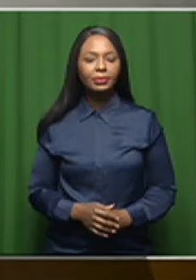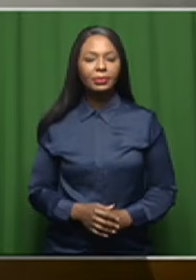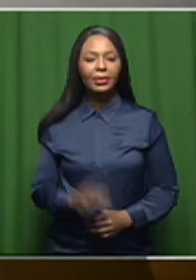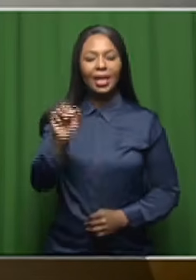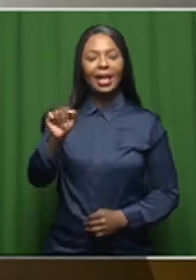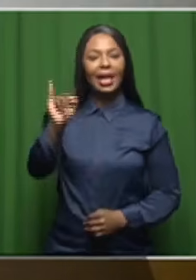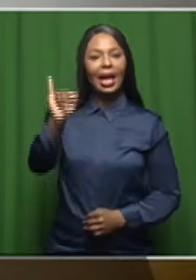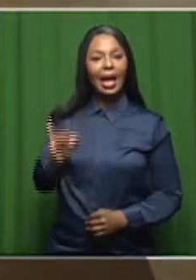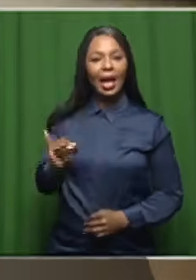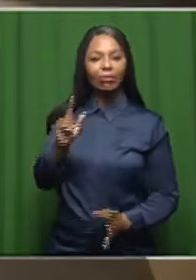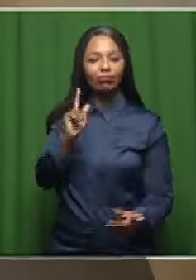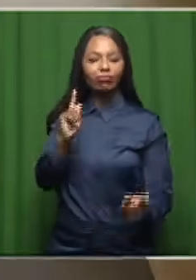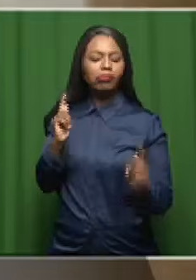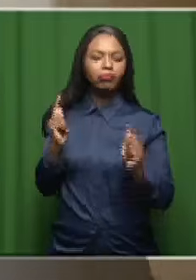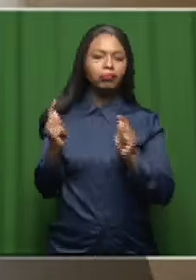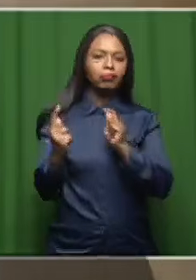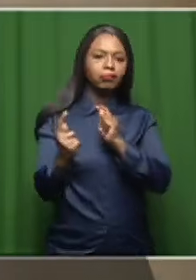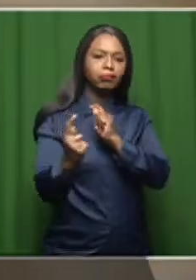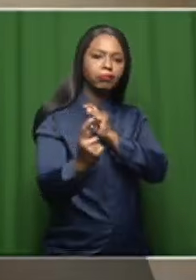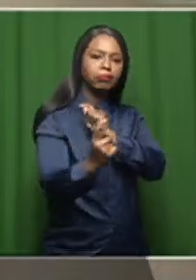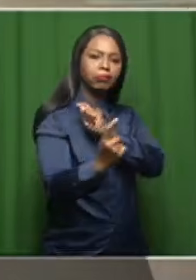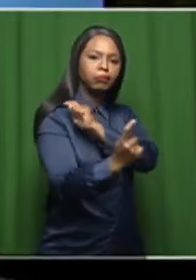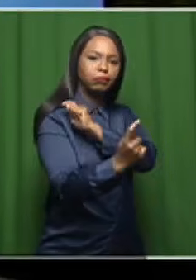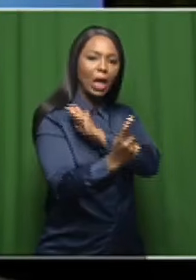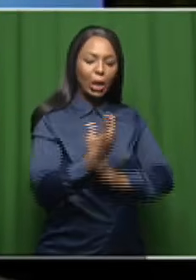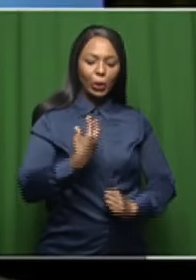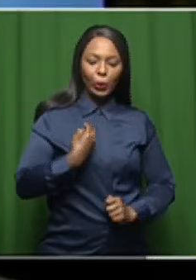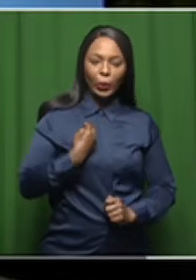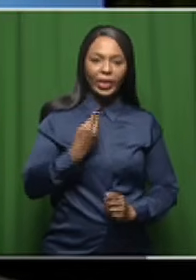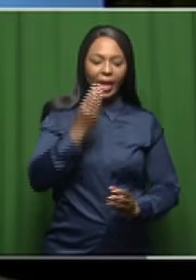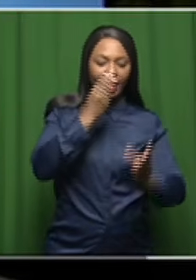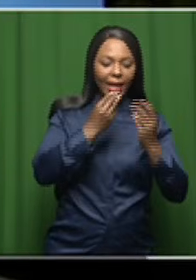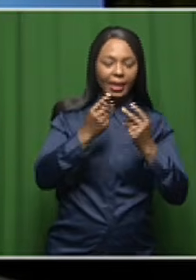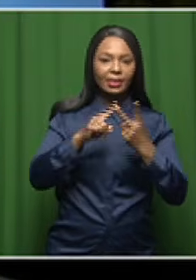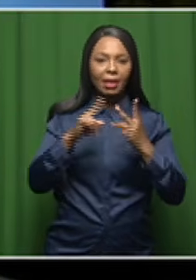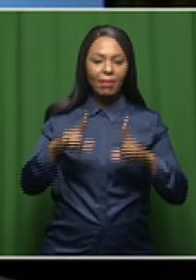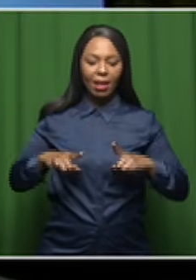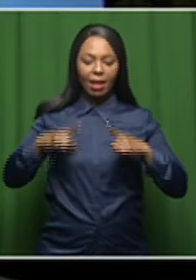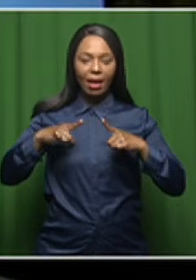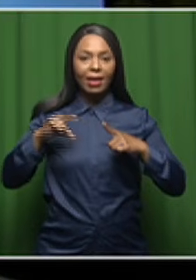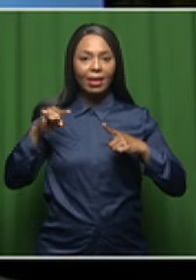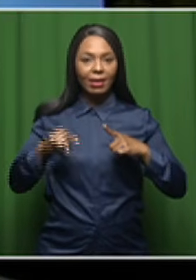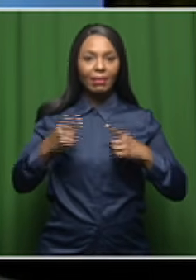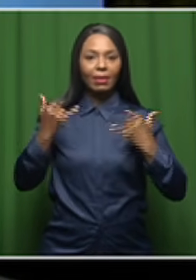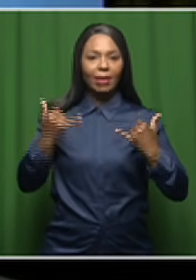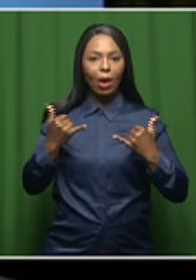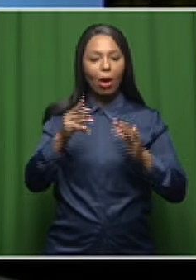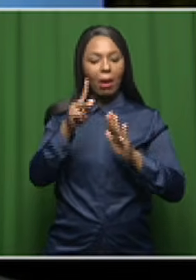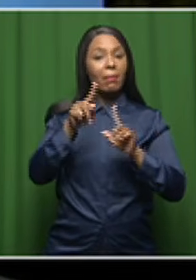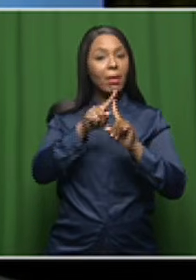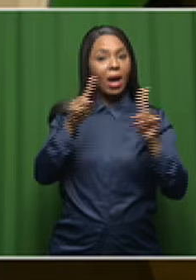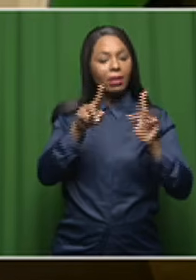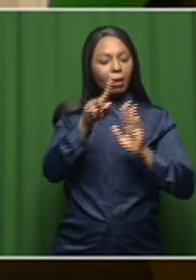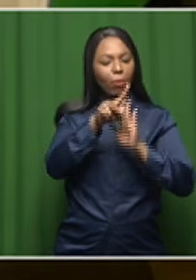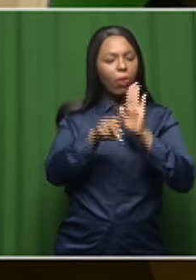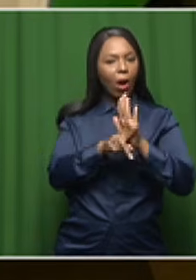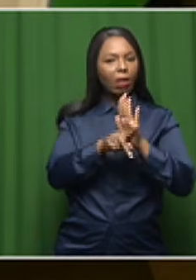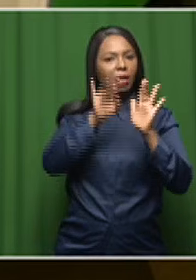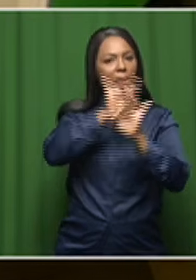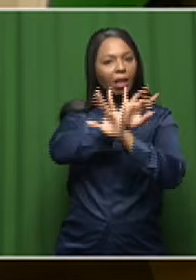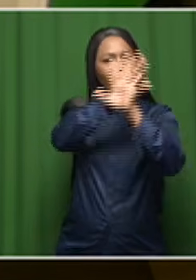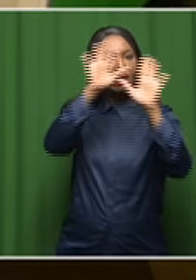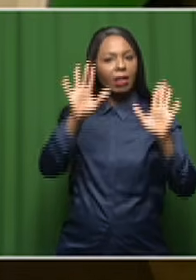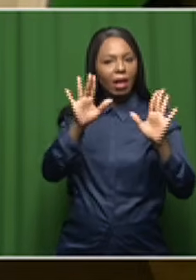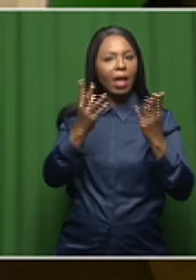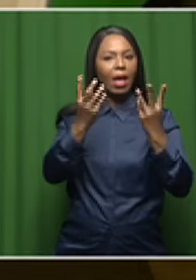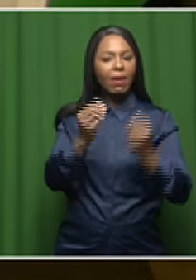AI is transforming how the youth learn and live. The call for responsible policy is loud and clear. AI can